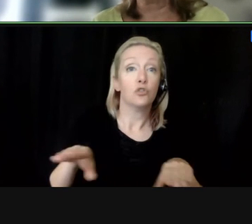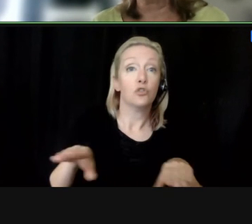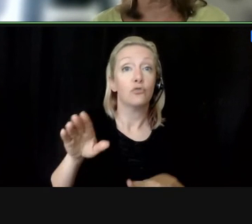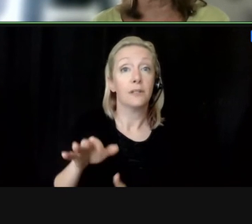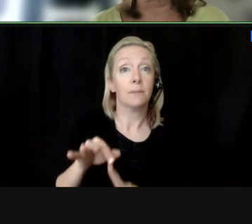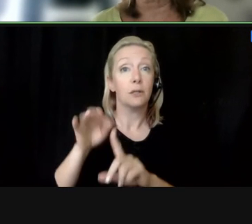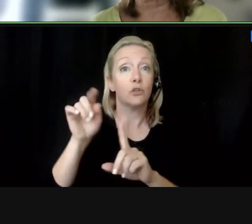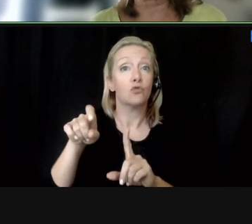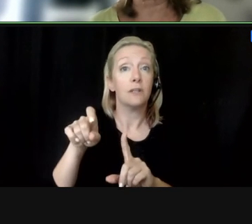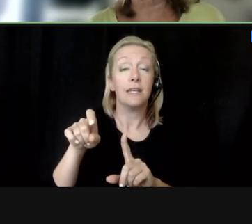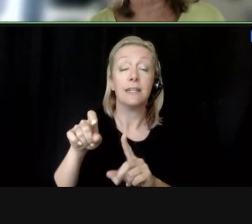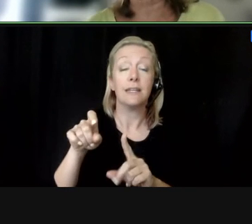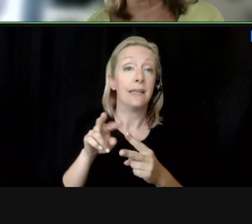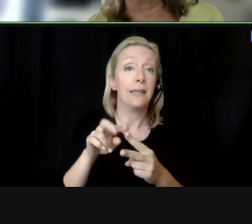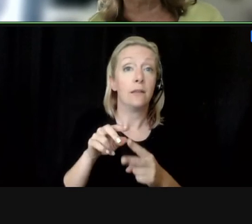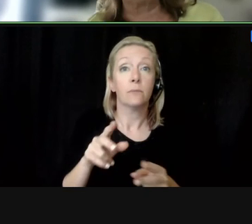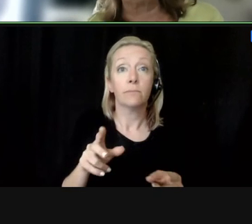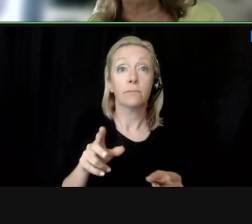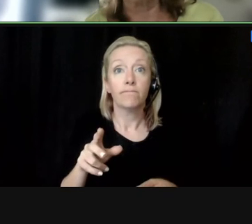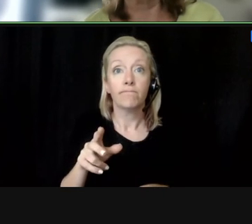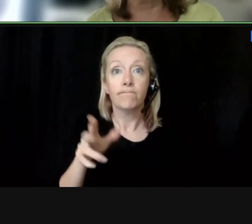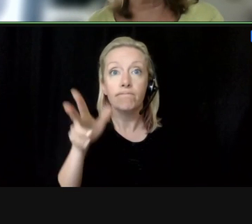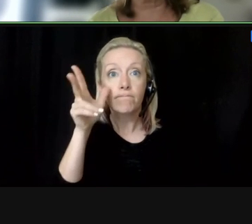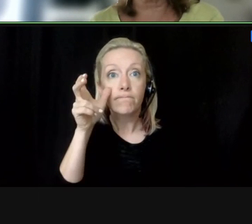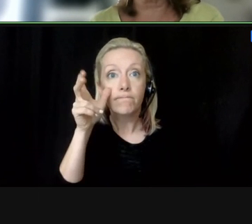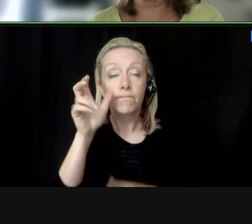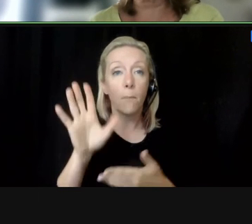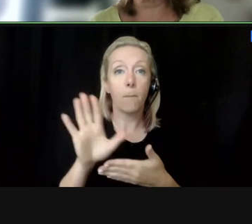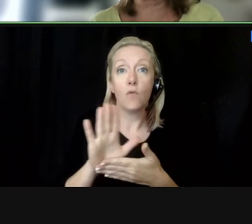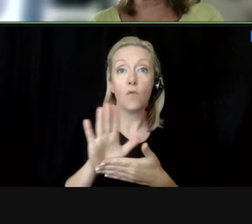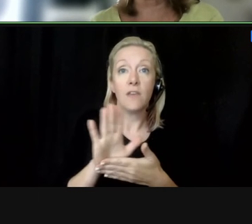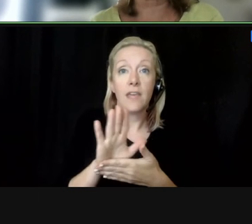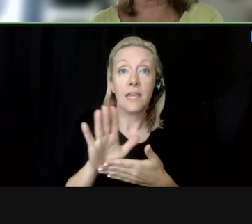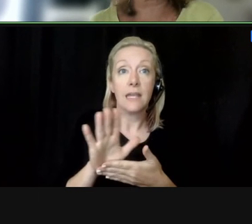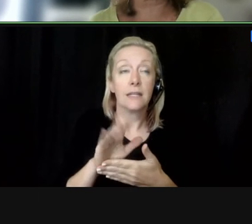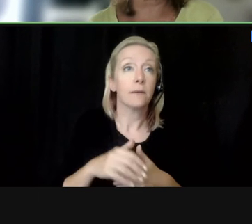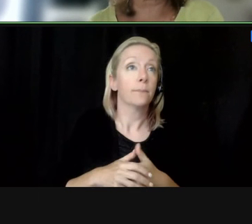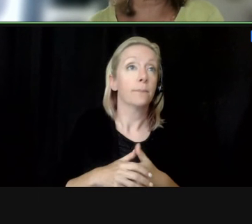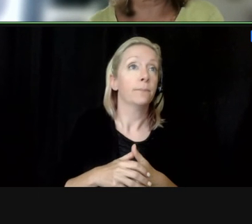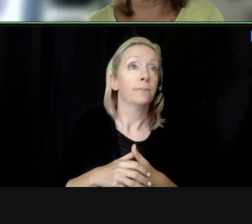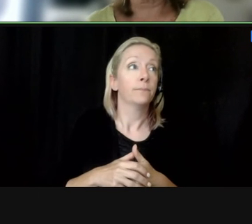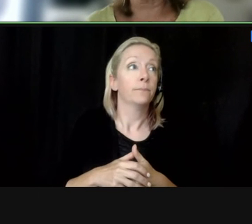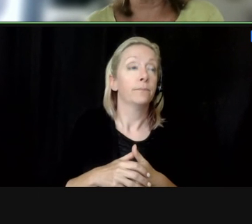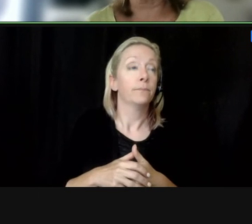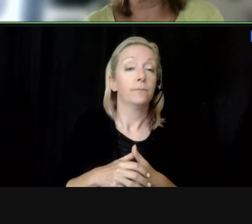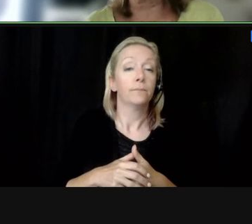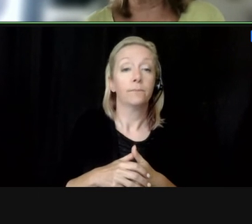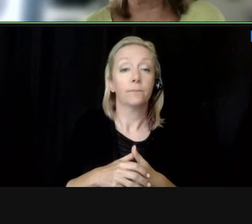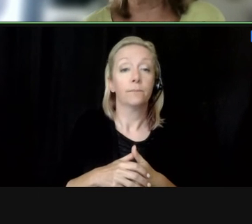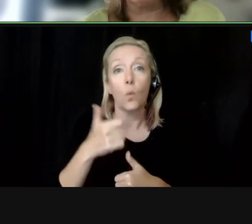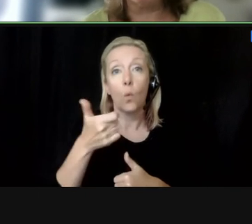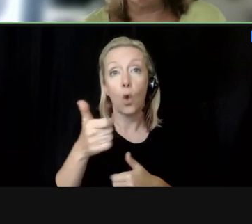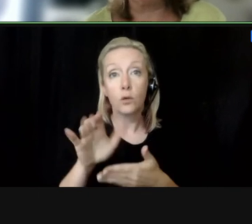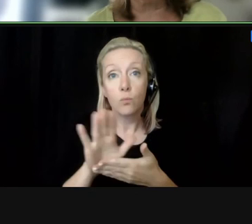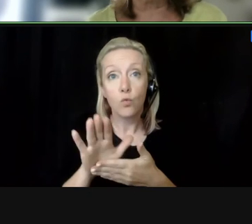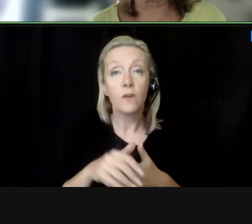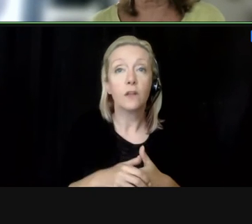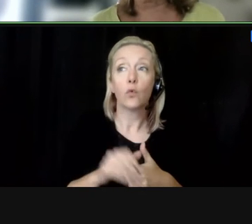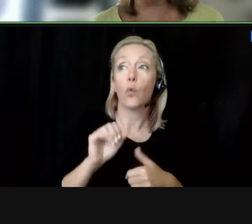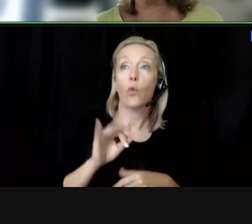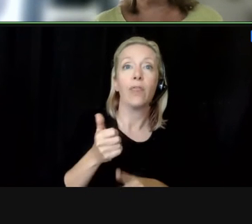to movies or they are viewing movies or they're just